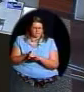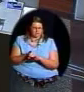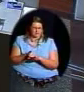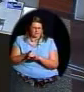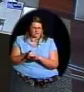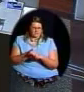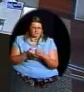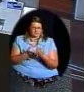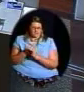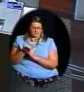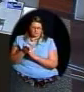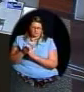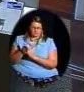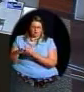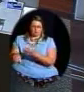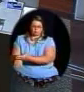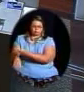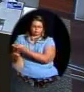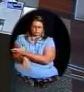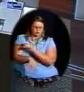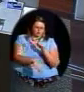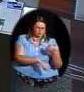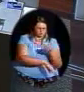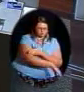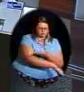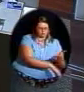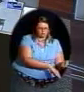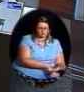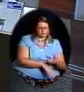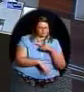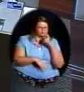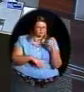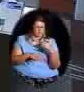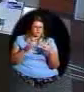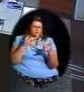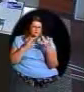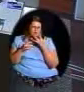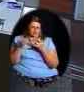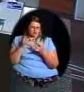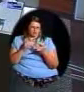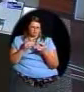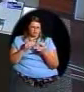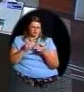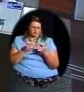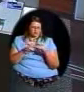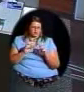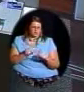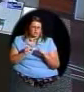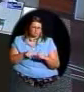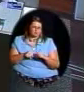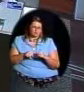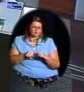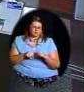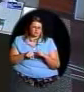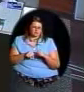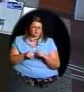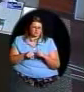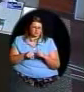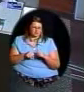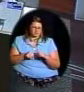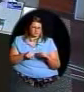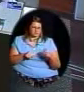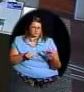disparity in looking at the usage of those because of lack of ability to be a part